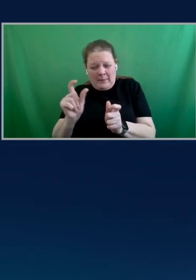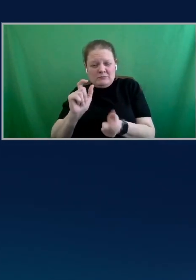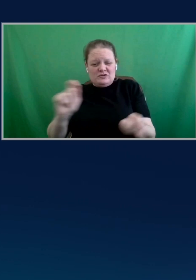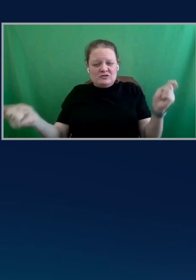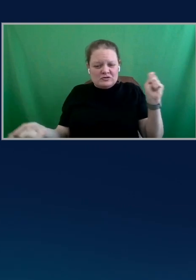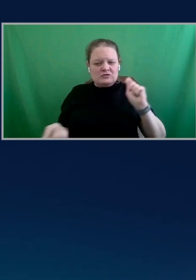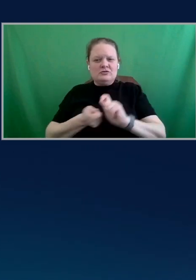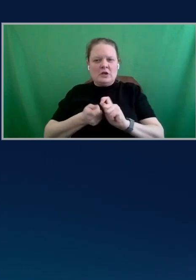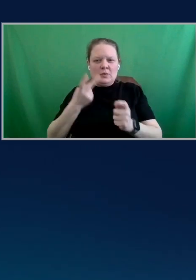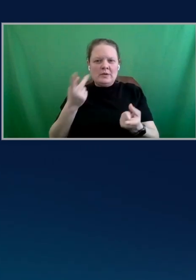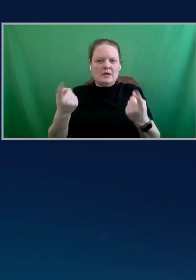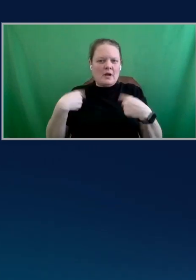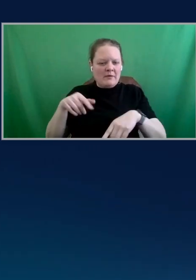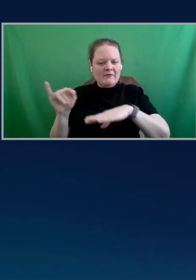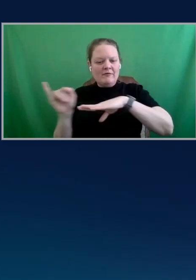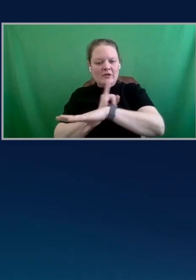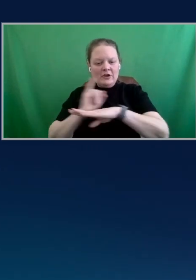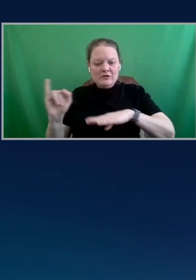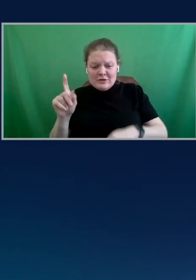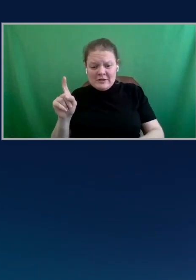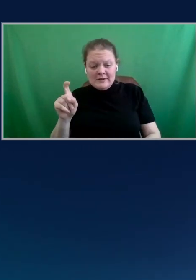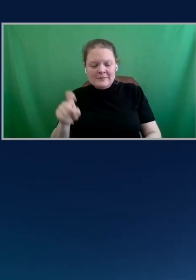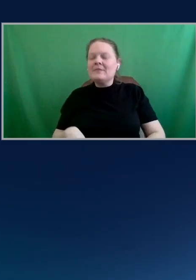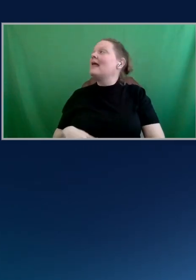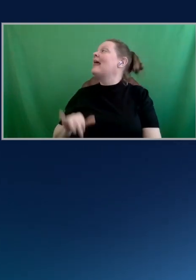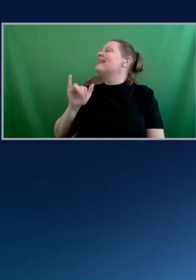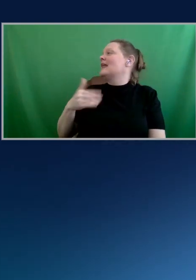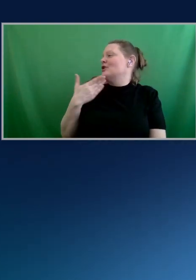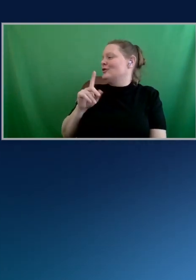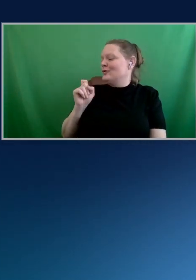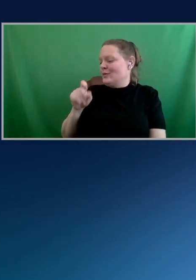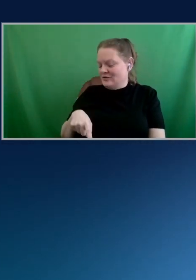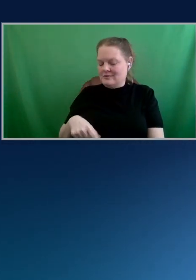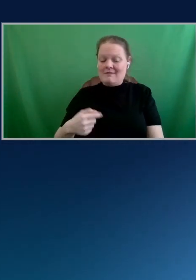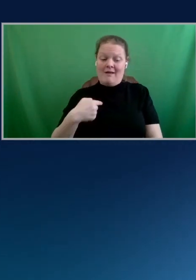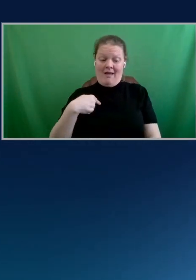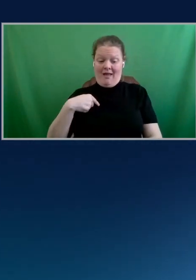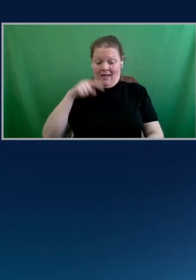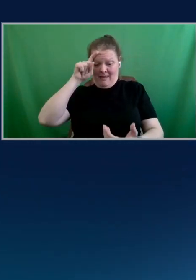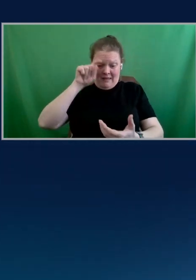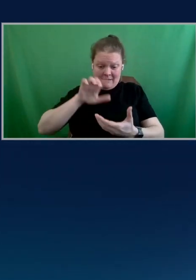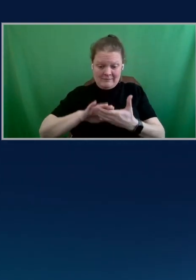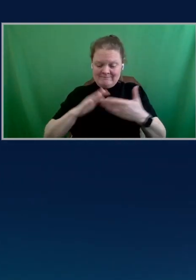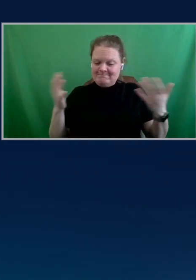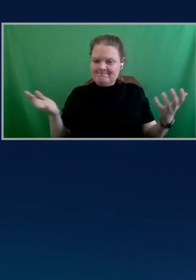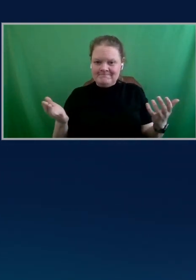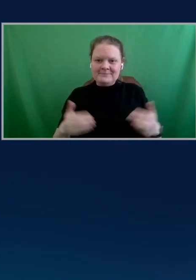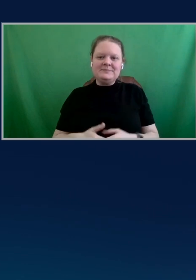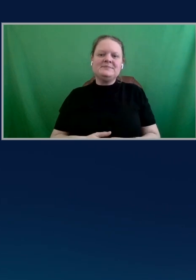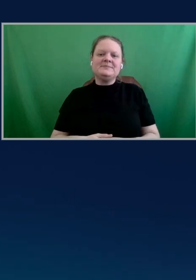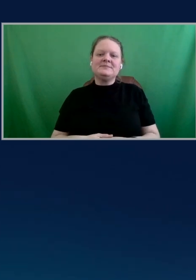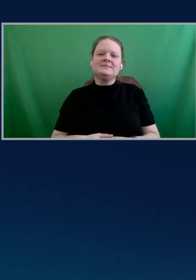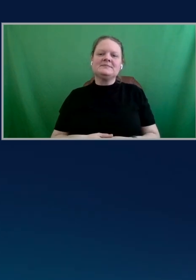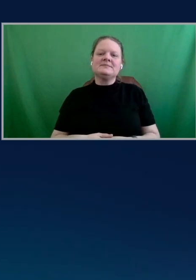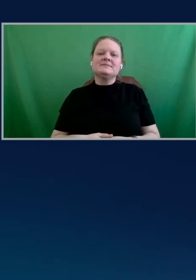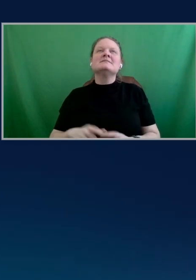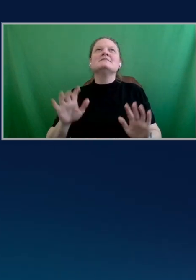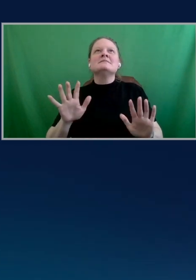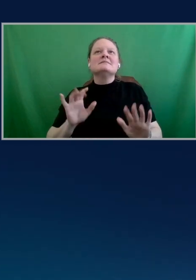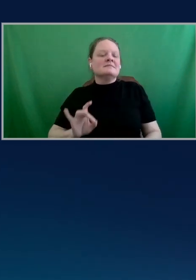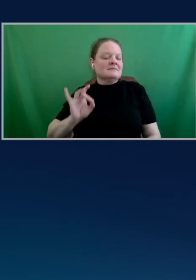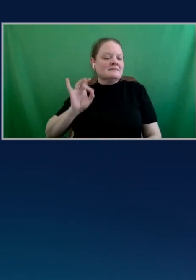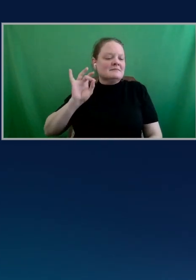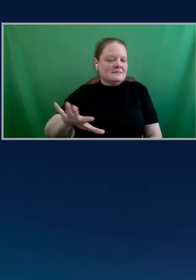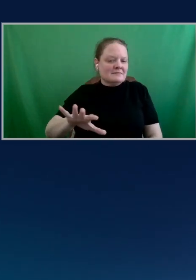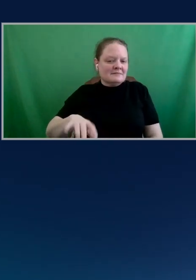in the industry? This is a good question. So I'm a believer that I'm going to throw out the Jevans Paradox